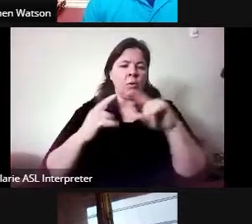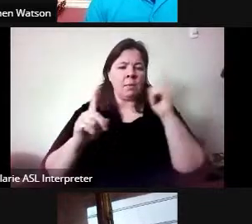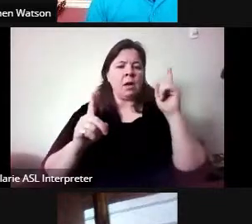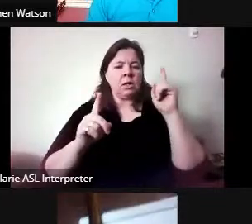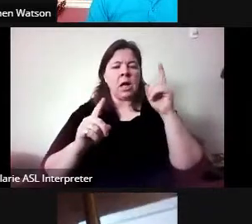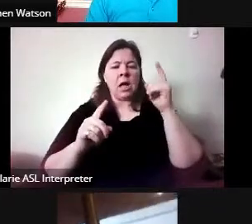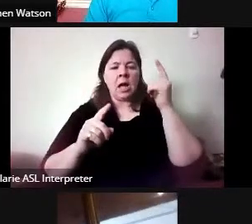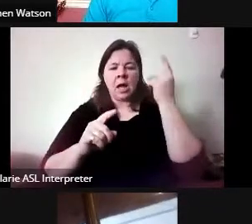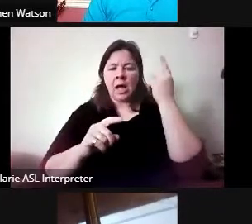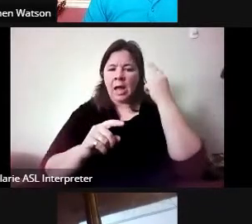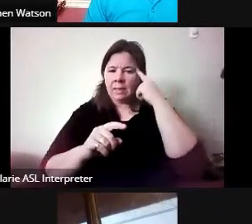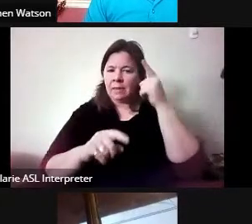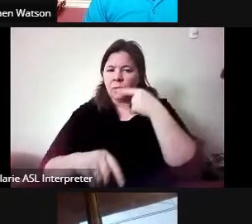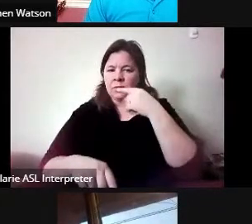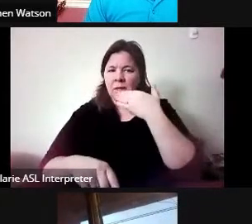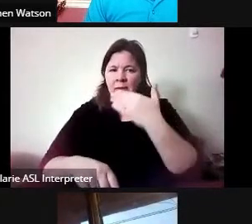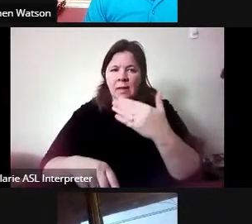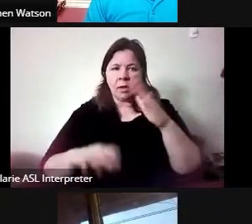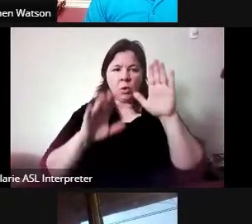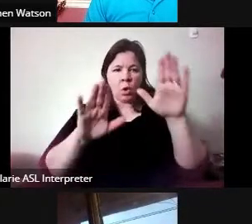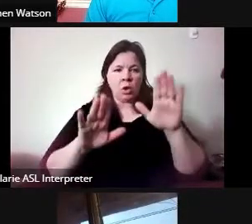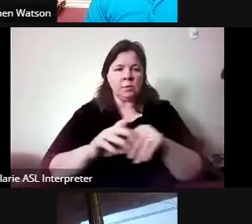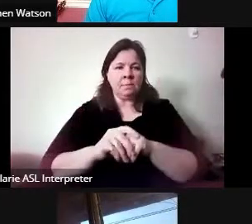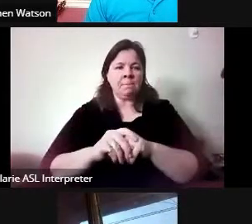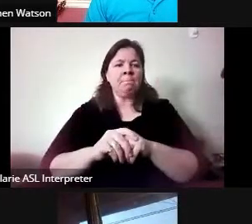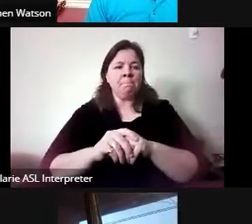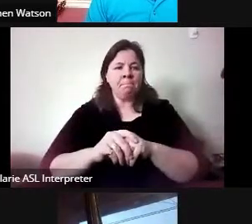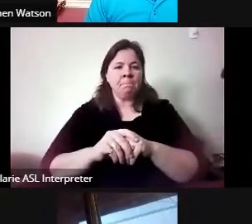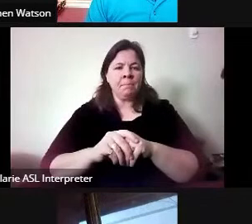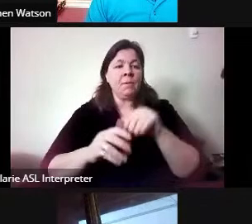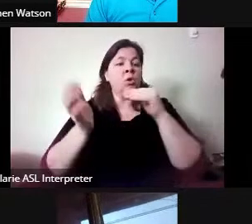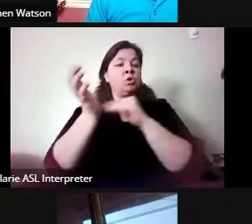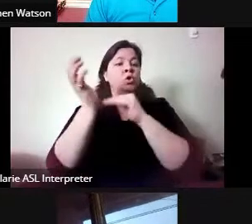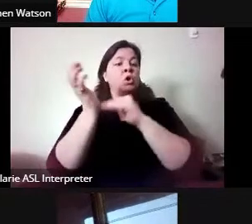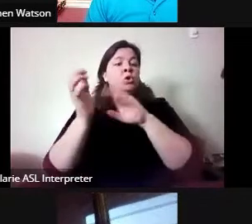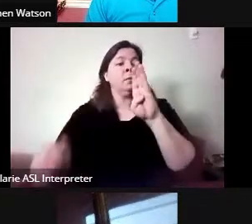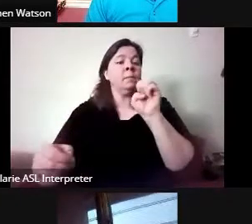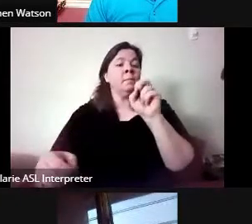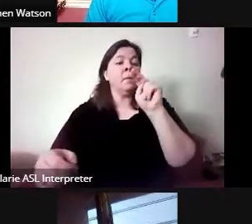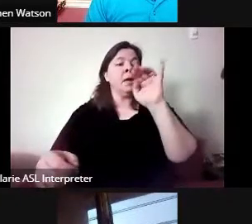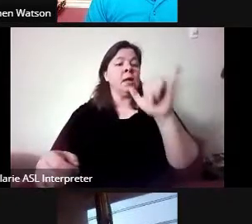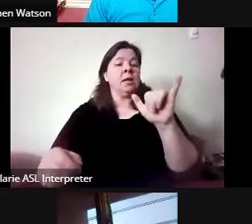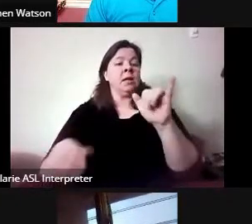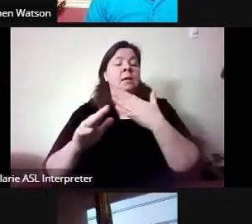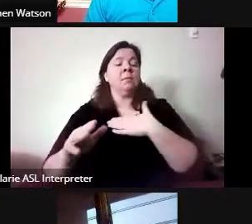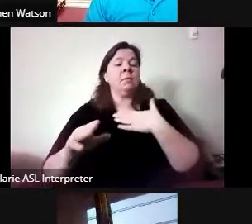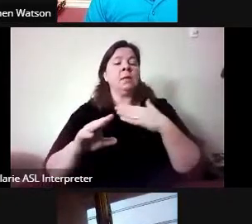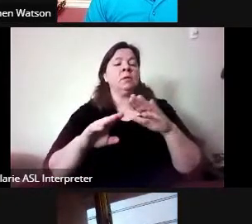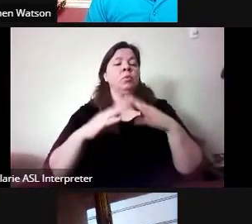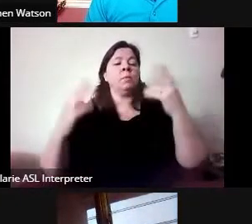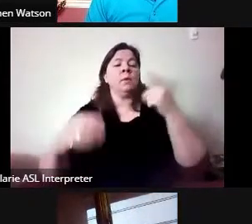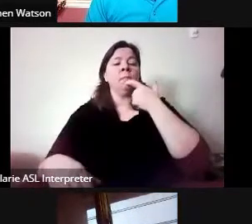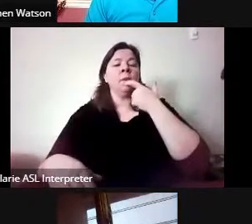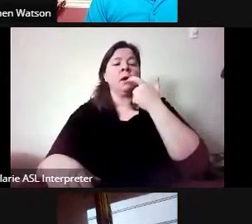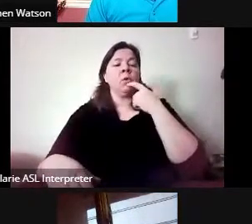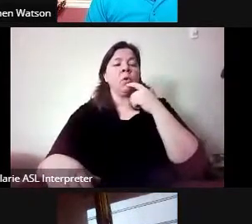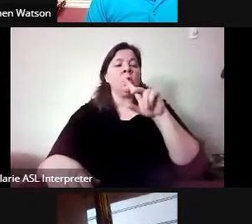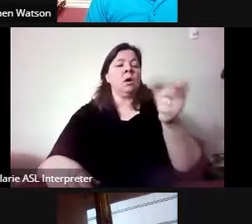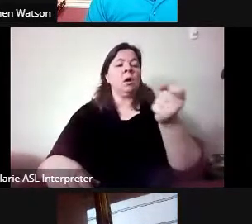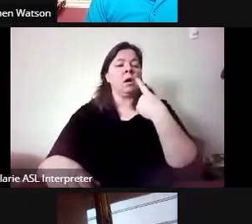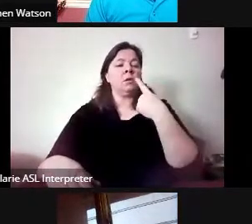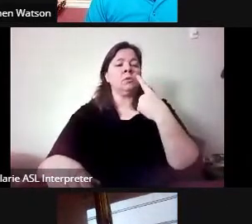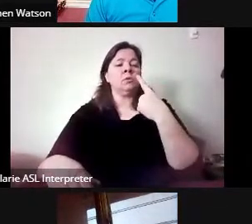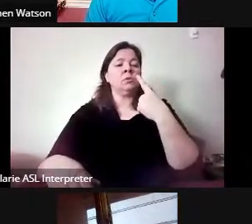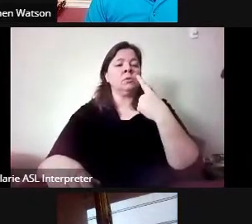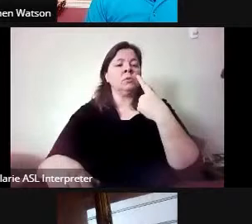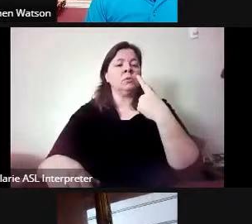think you did say thank you. Awesome, and we wish you all the best. Dr. Benny, can you please unmute yourself and ask your question or give